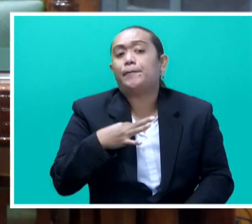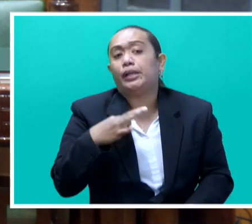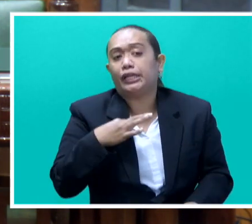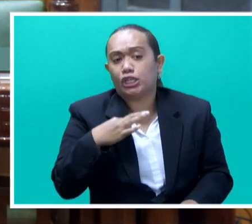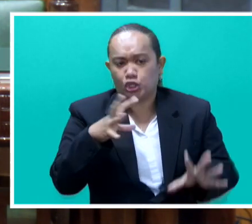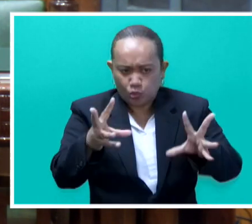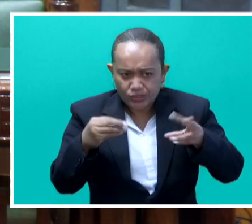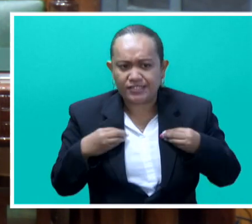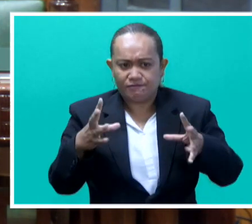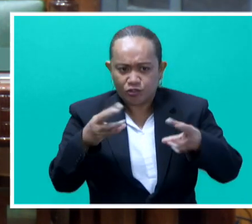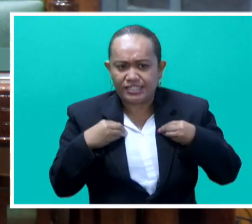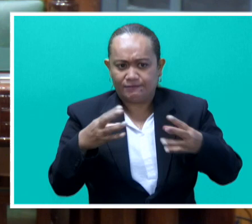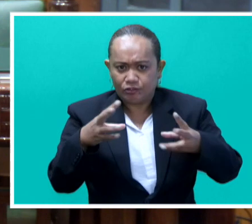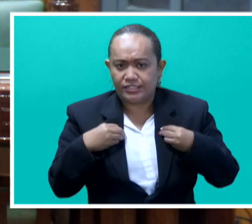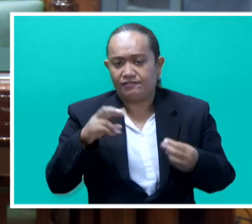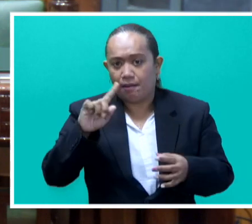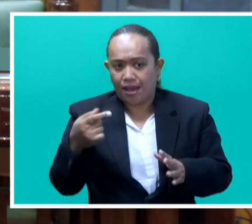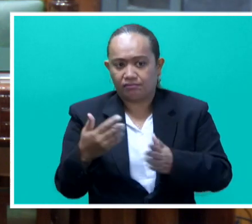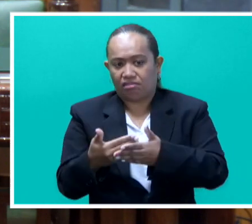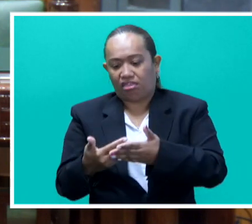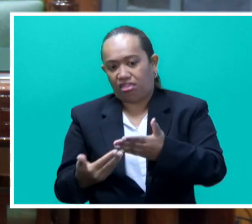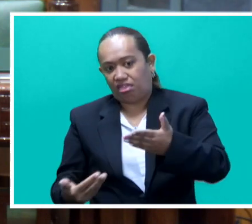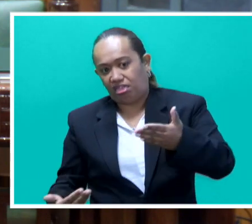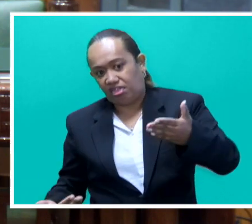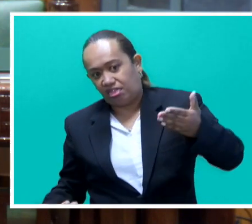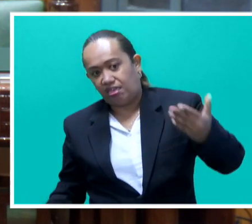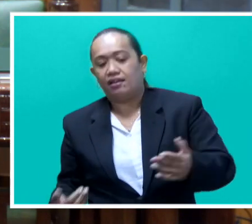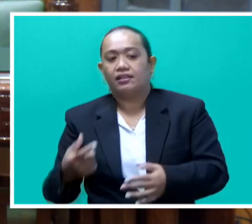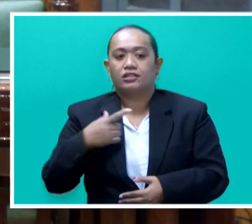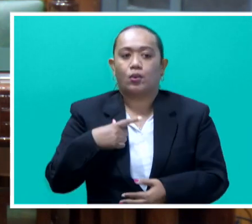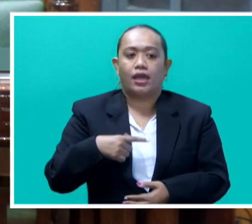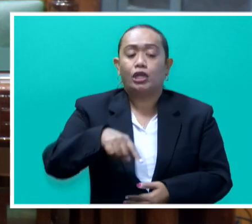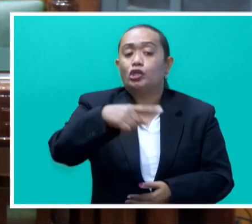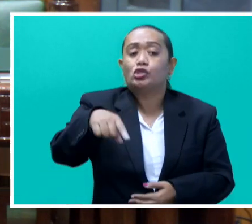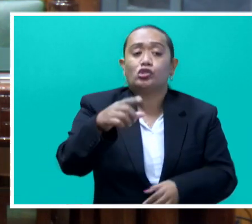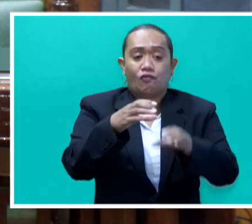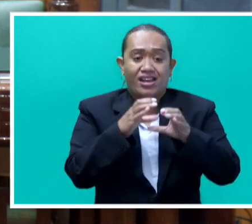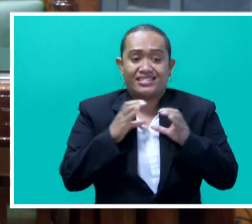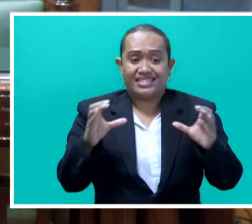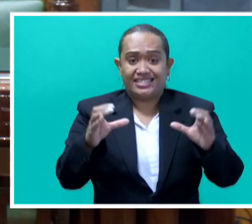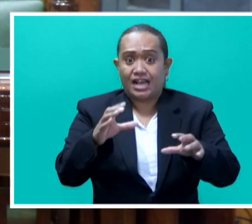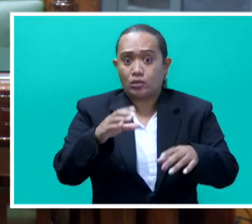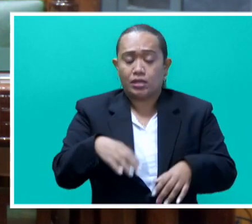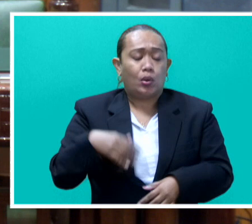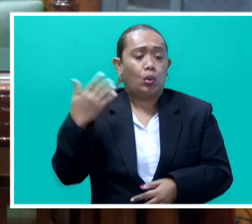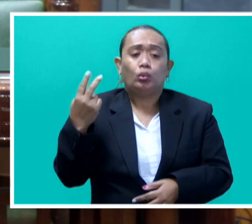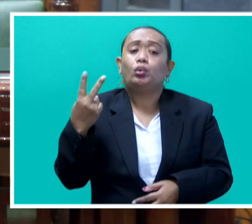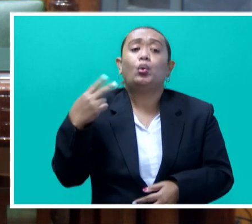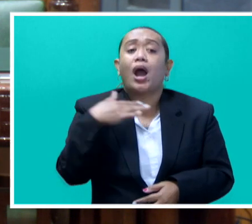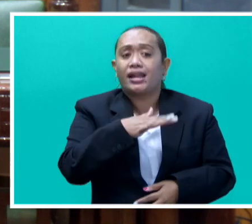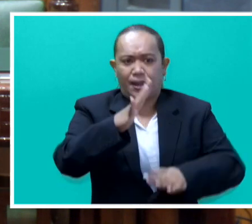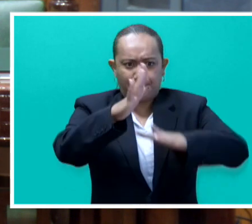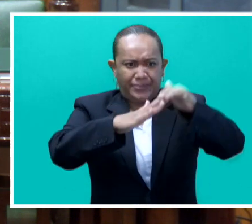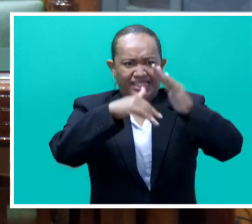received by municipal councils. For example, Suva City Council received over 200 building applications in 2019 that were